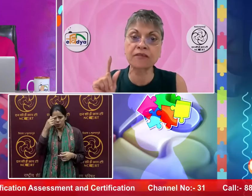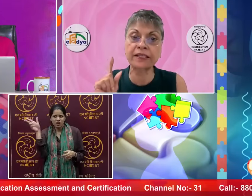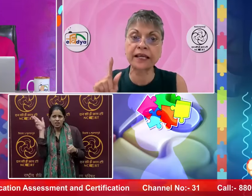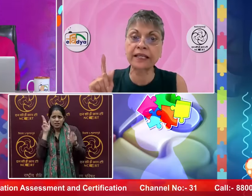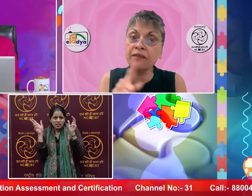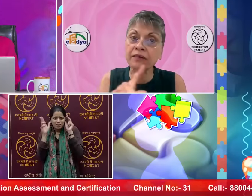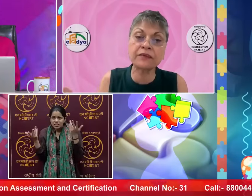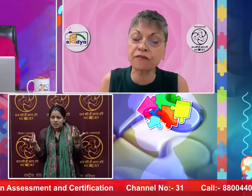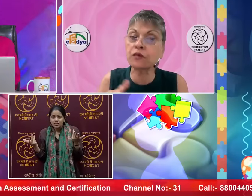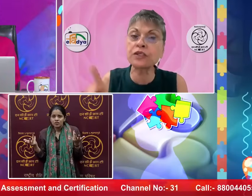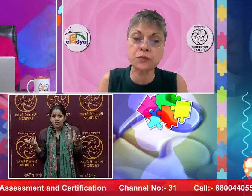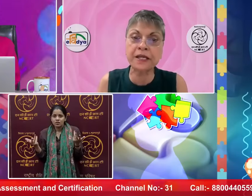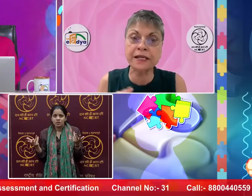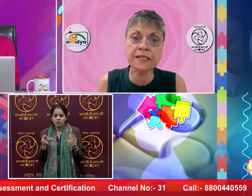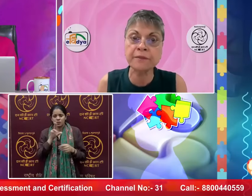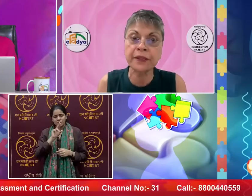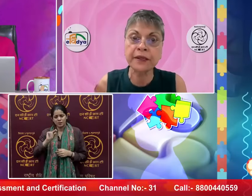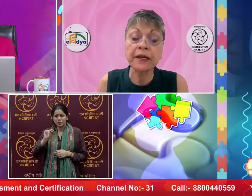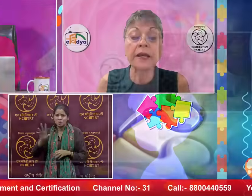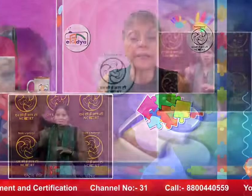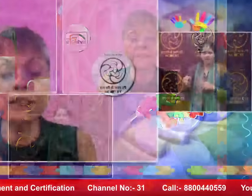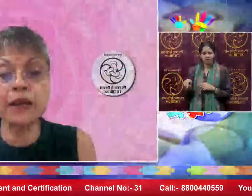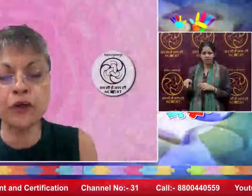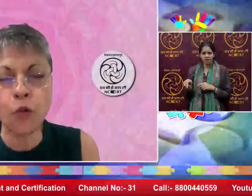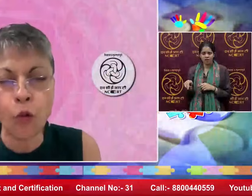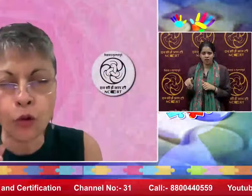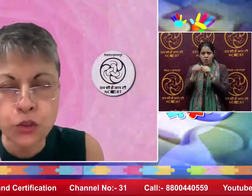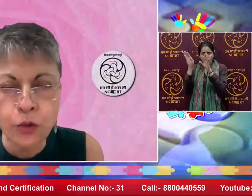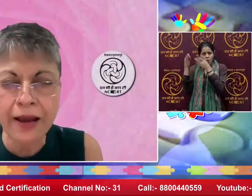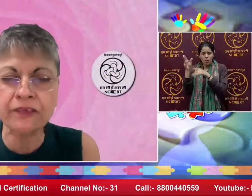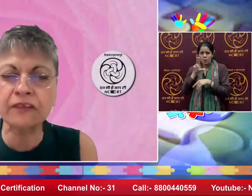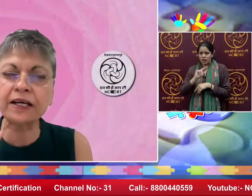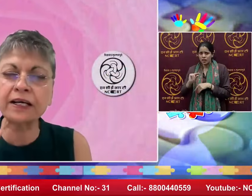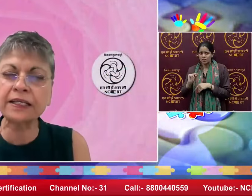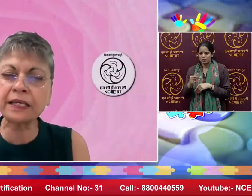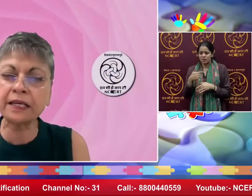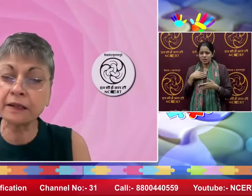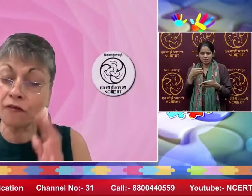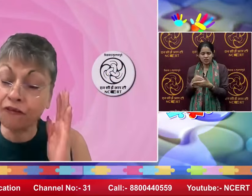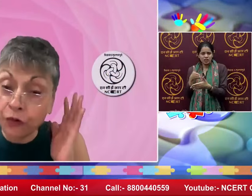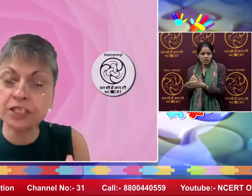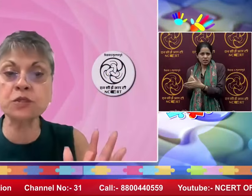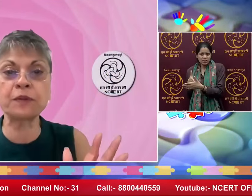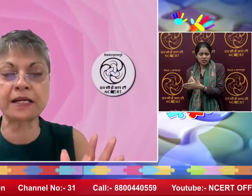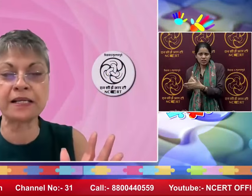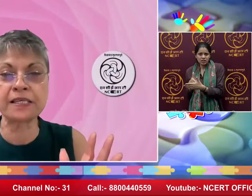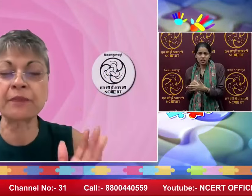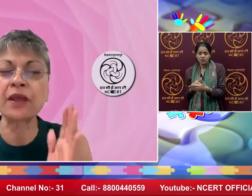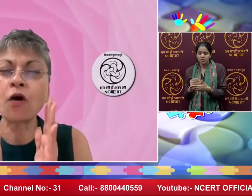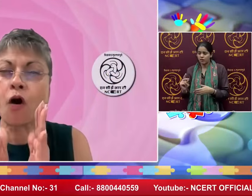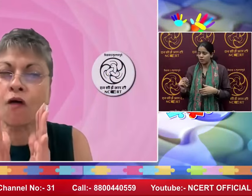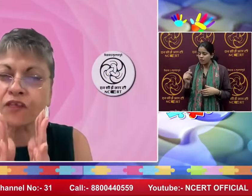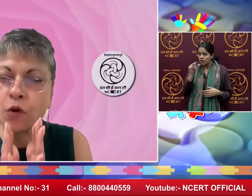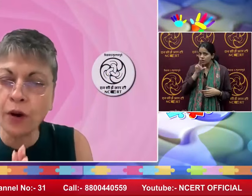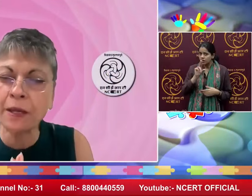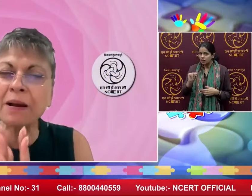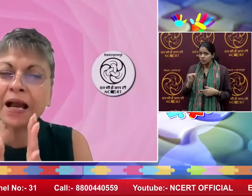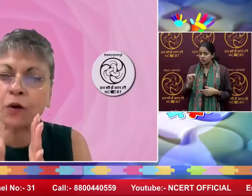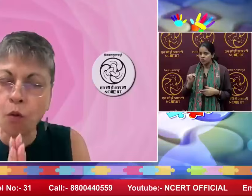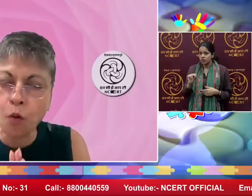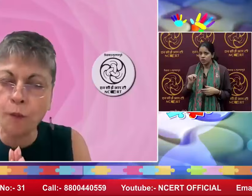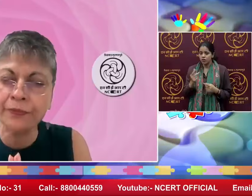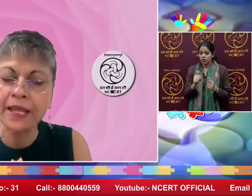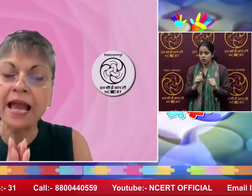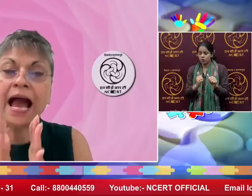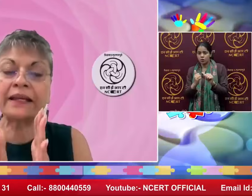and stuff like that. Even if they're fluent speakers, they would also have difficulty, fluent speakers, of going